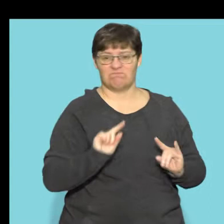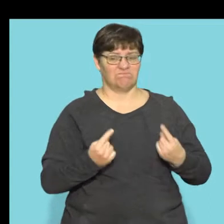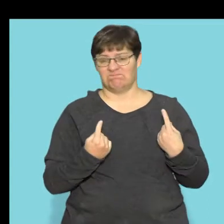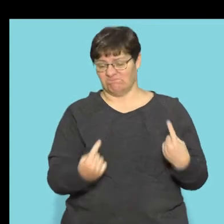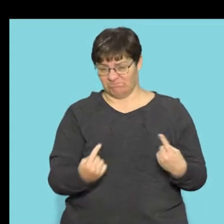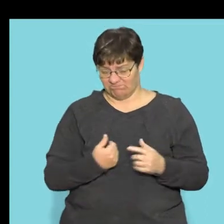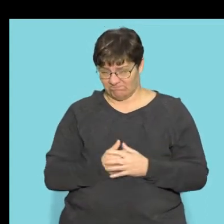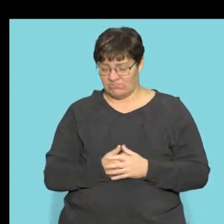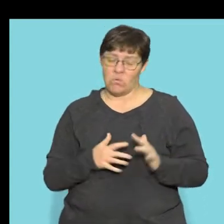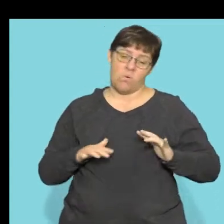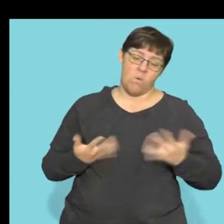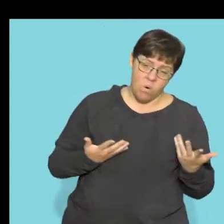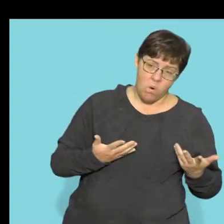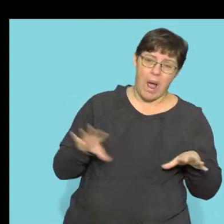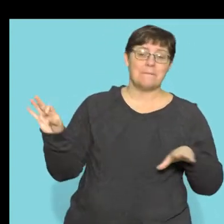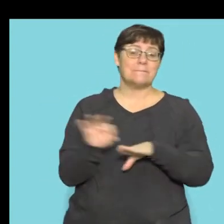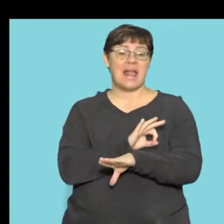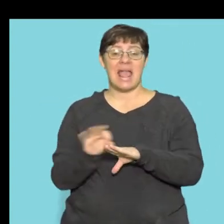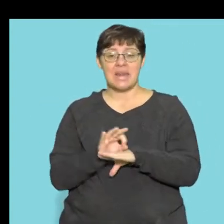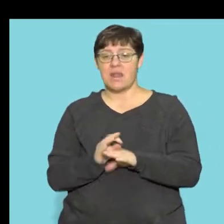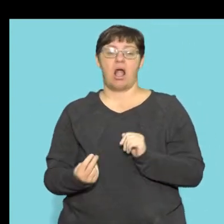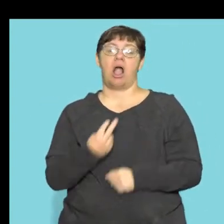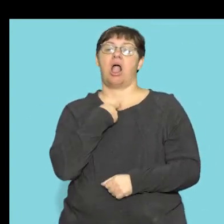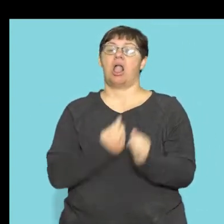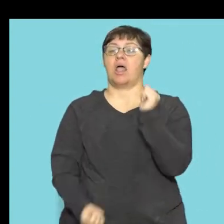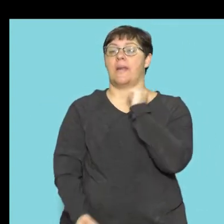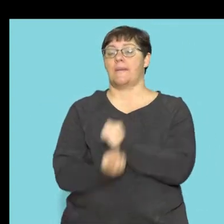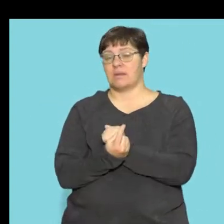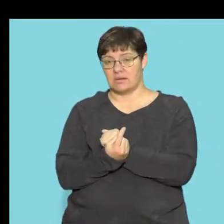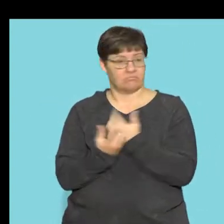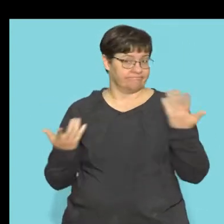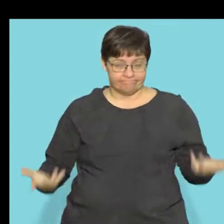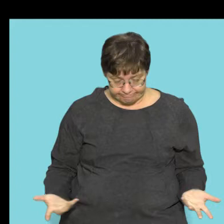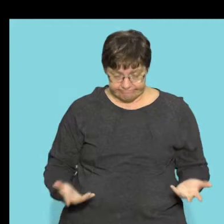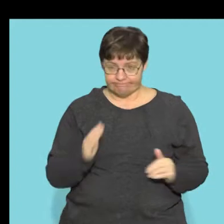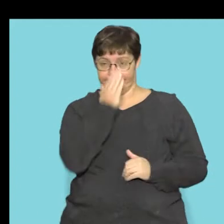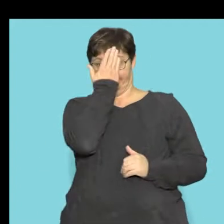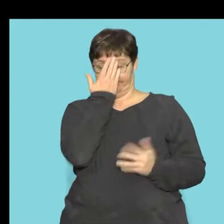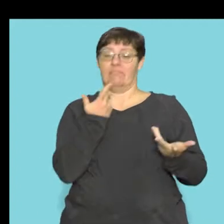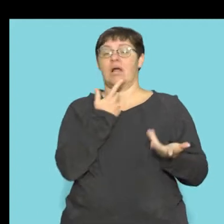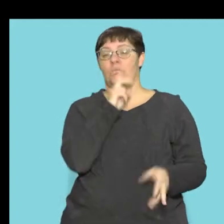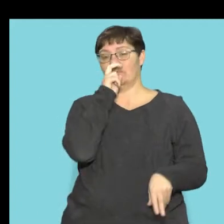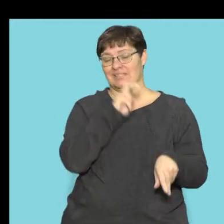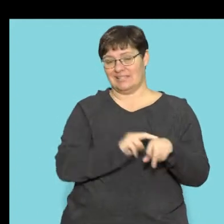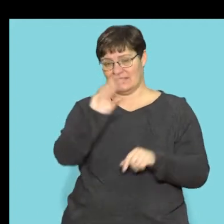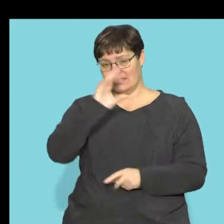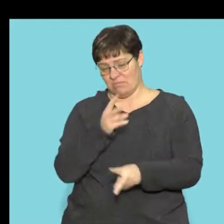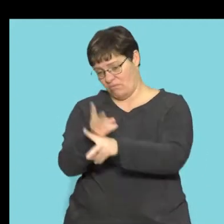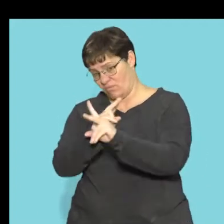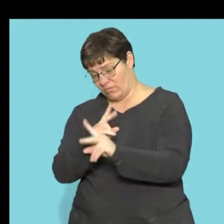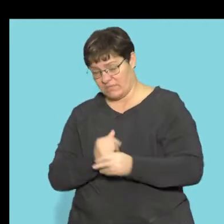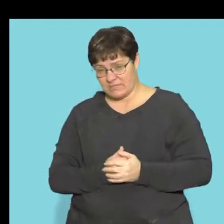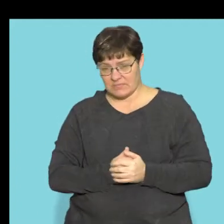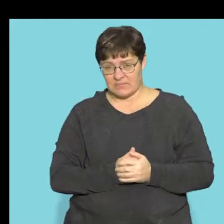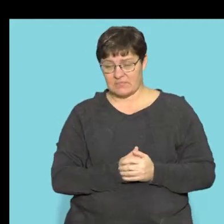or maybe you just did not plan for an unforeseen circumstance that takes place and you now need to go take a